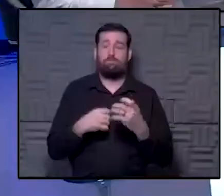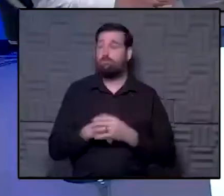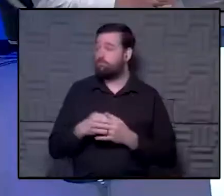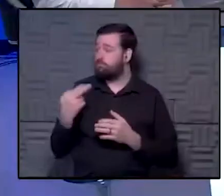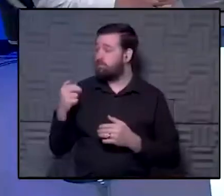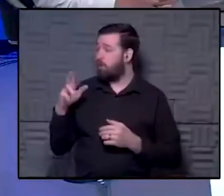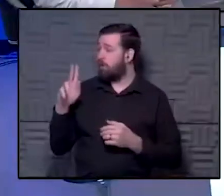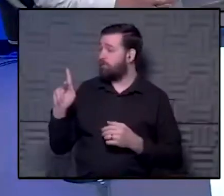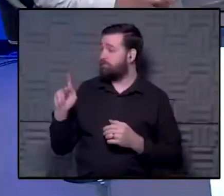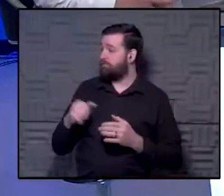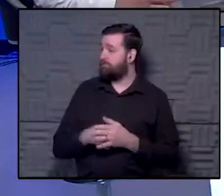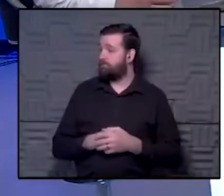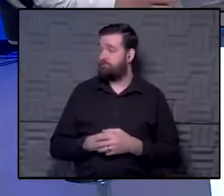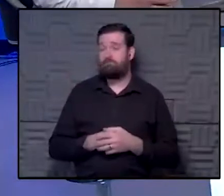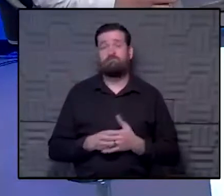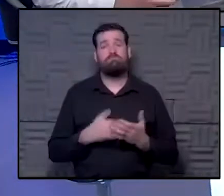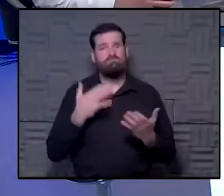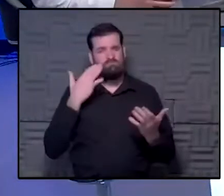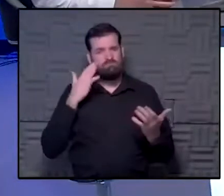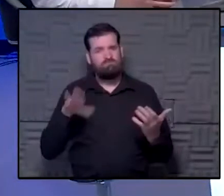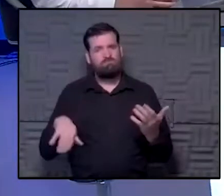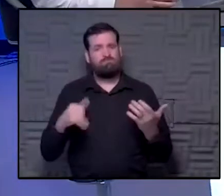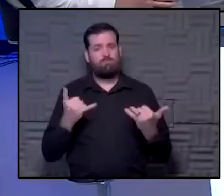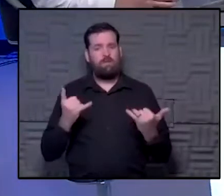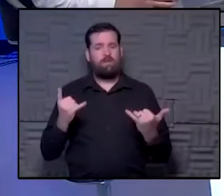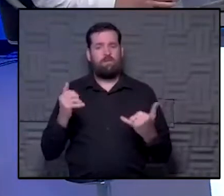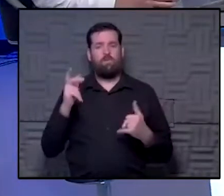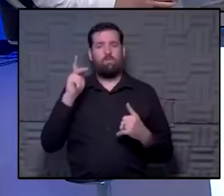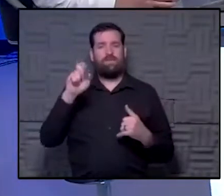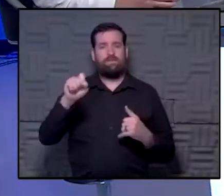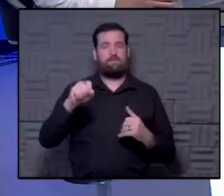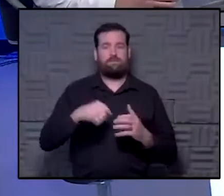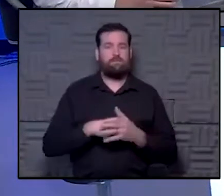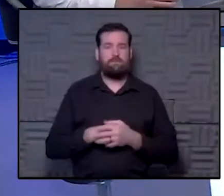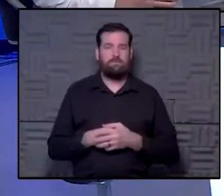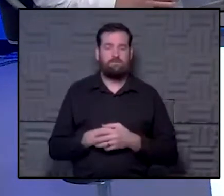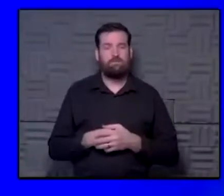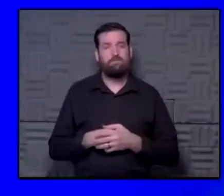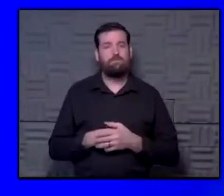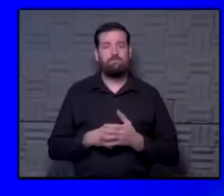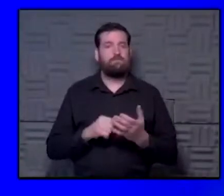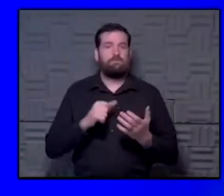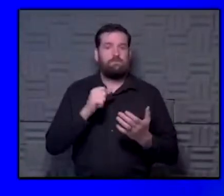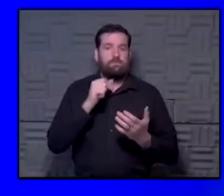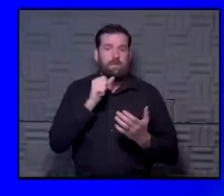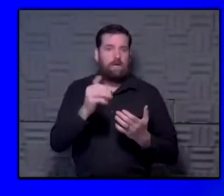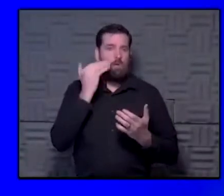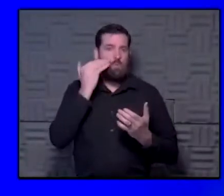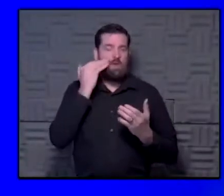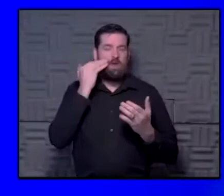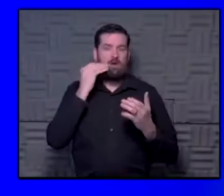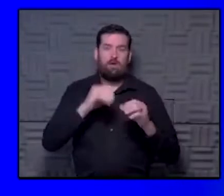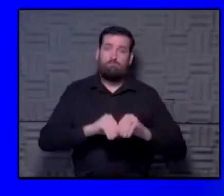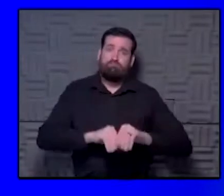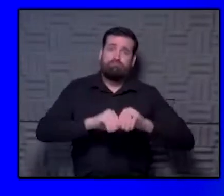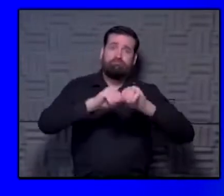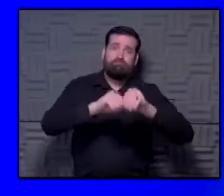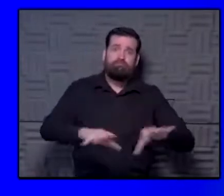Hawk? Yeah. Well, right now in Kansas, we aren't aware of widespread